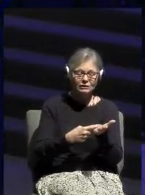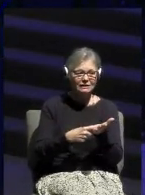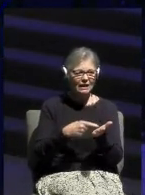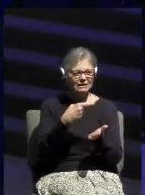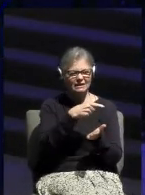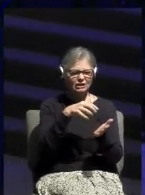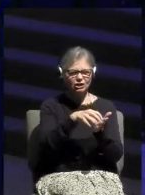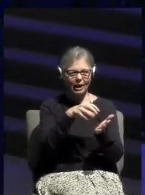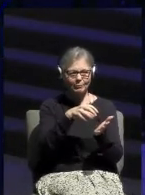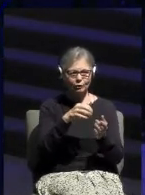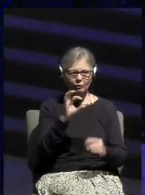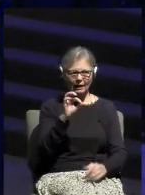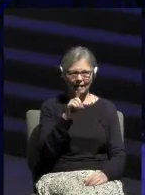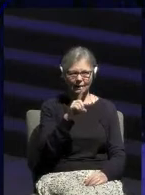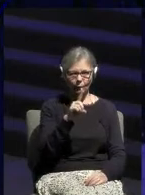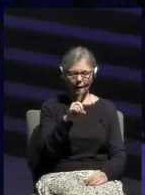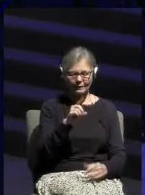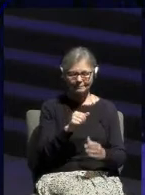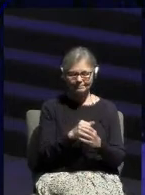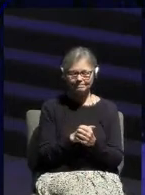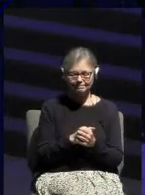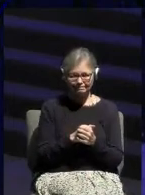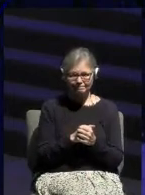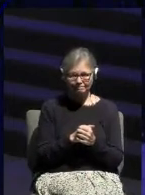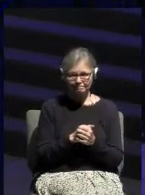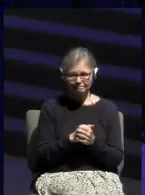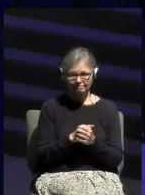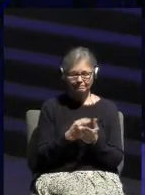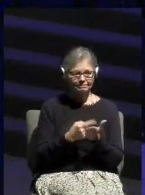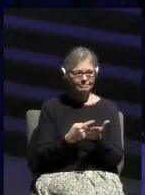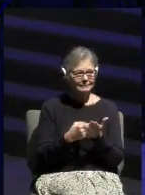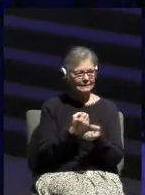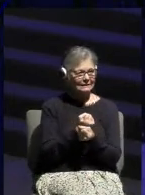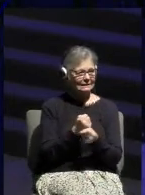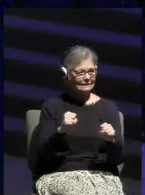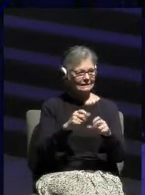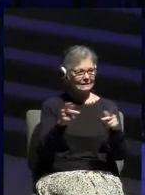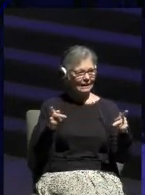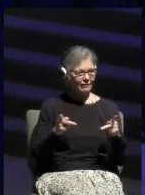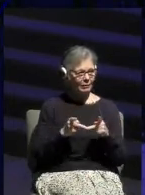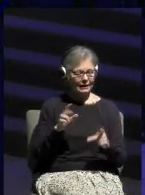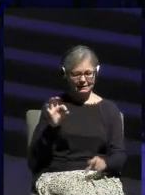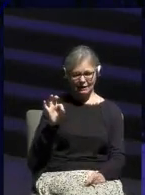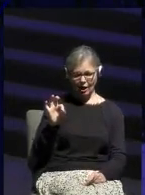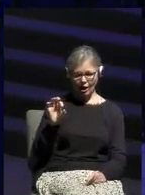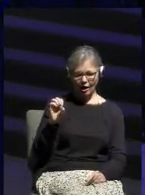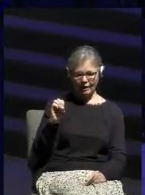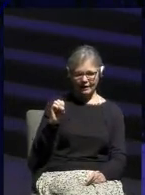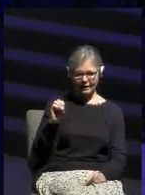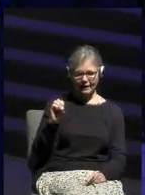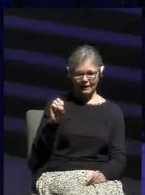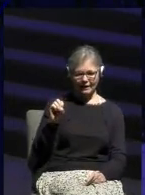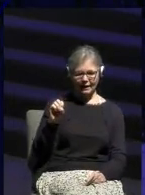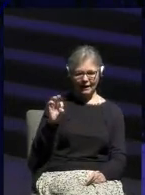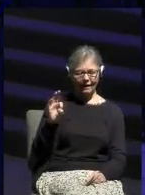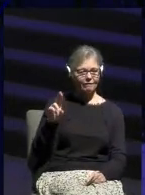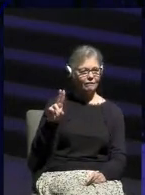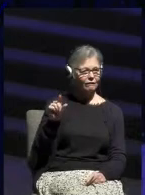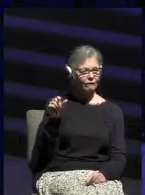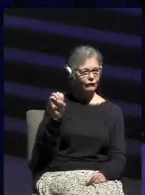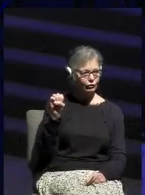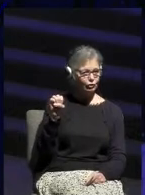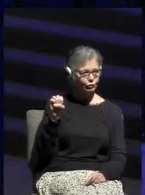chapter this morning and talk to us about the refuge of the secret place.